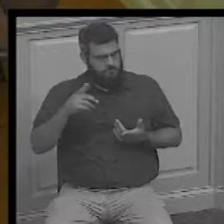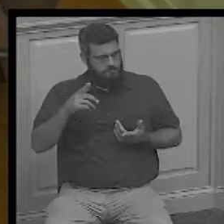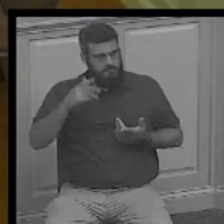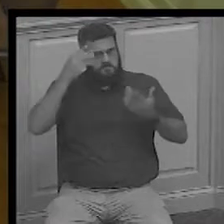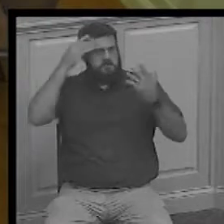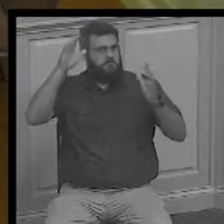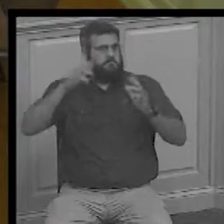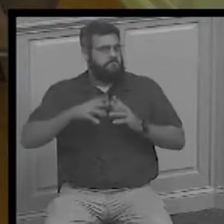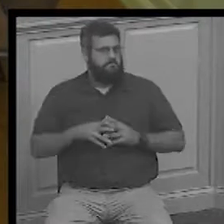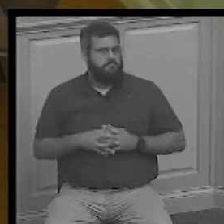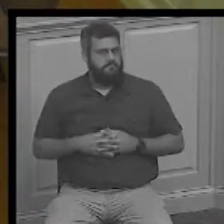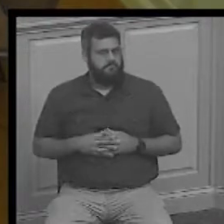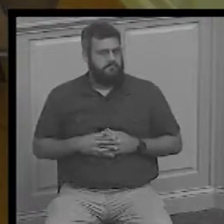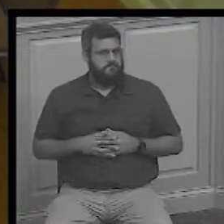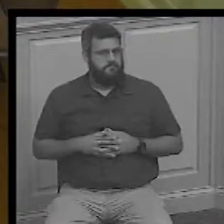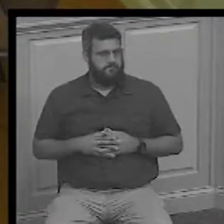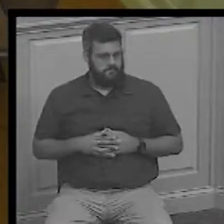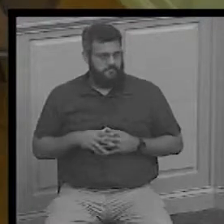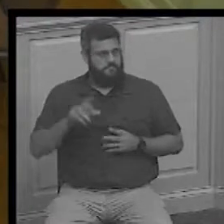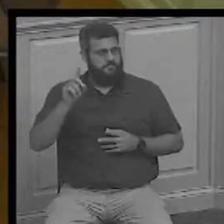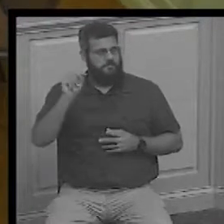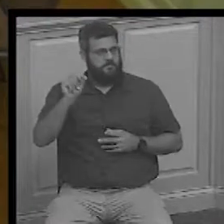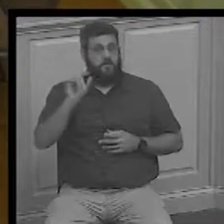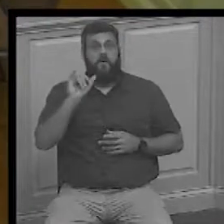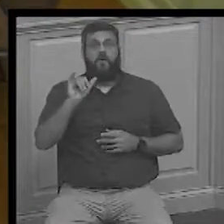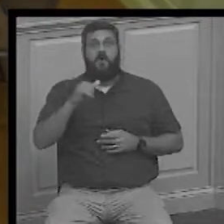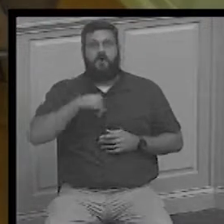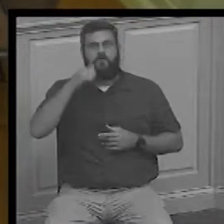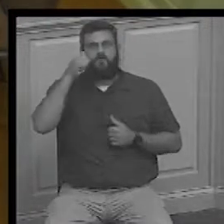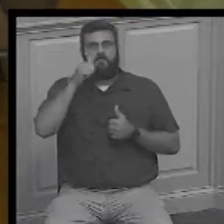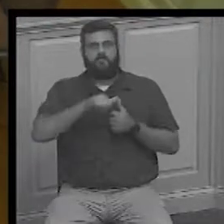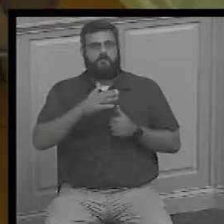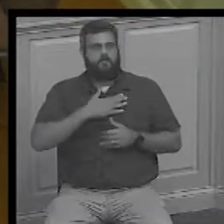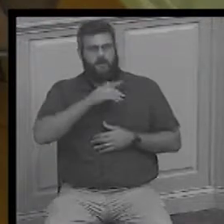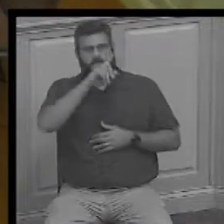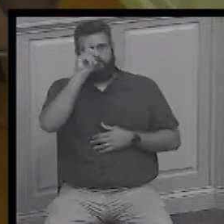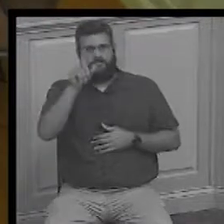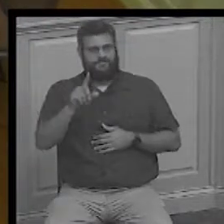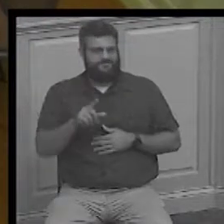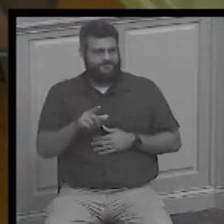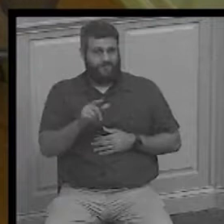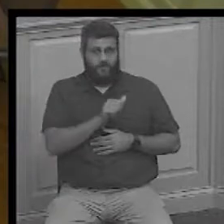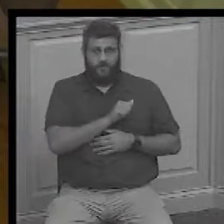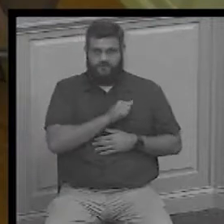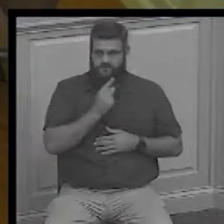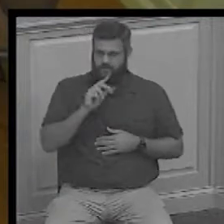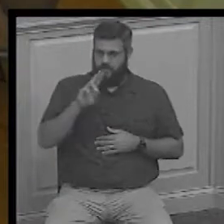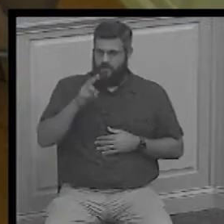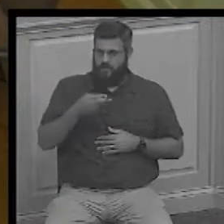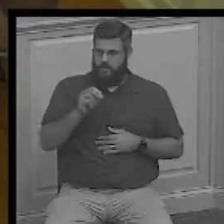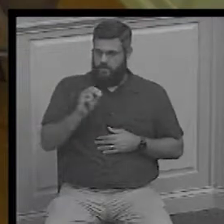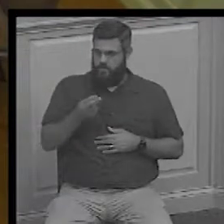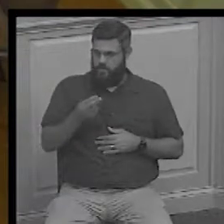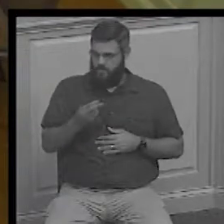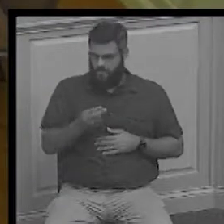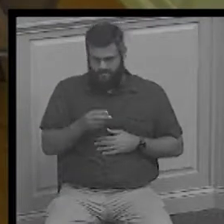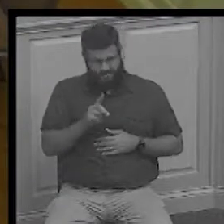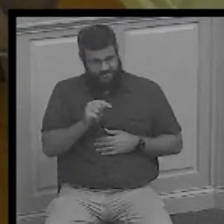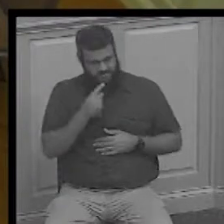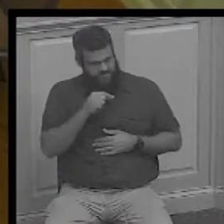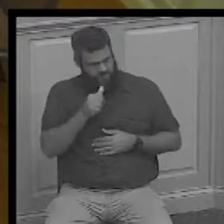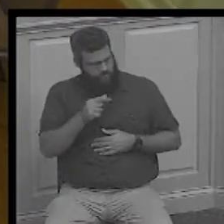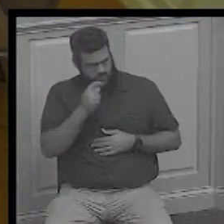know. Oh, I remember my question. Don't turn my microphone